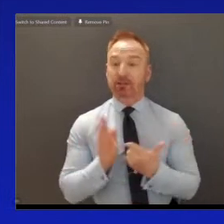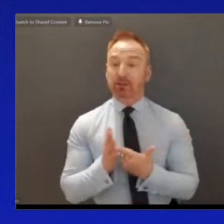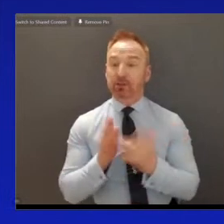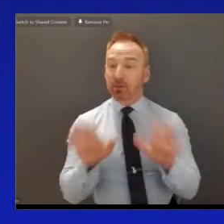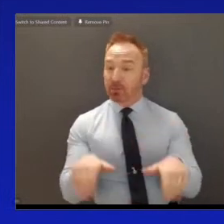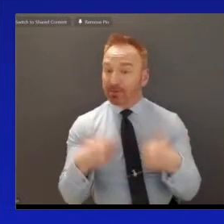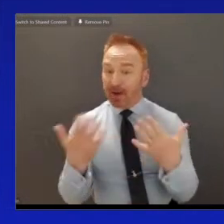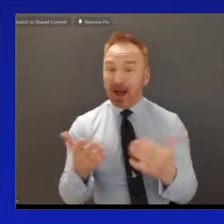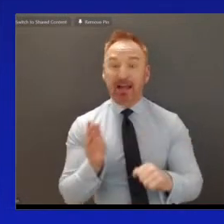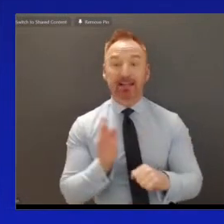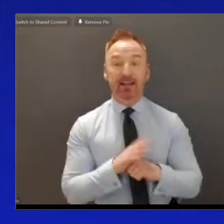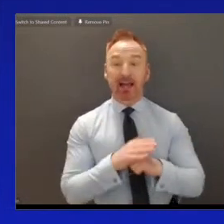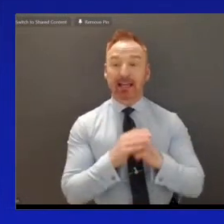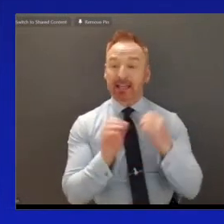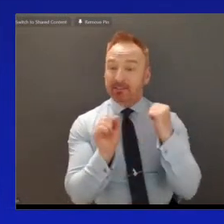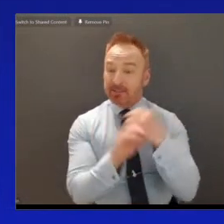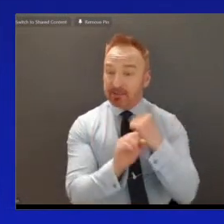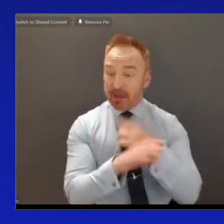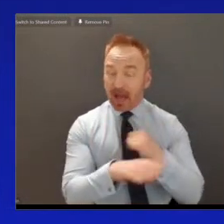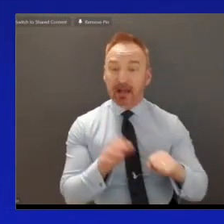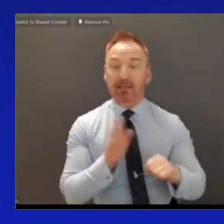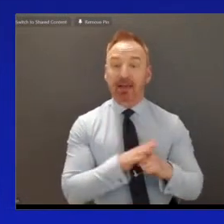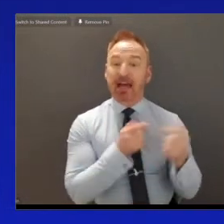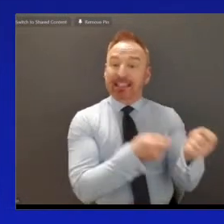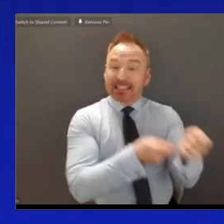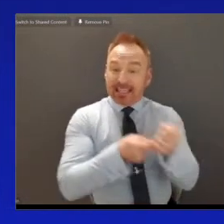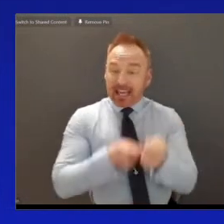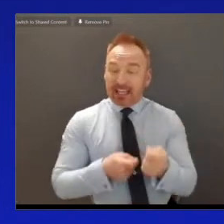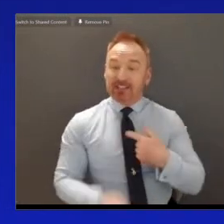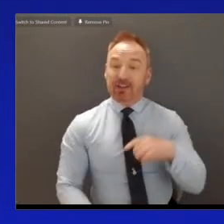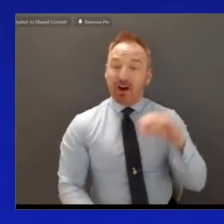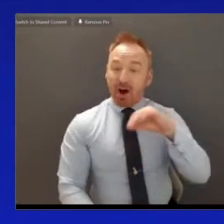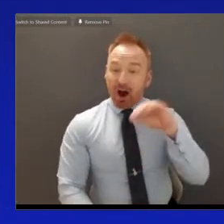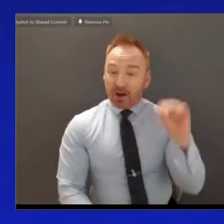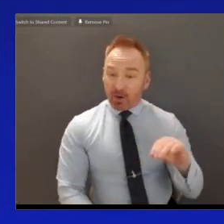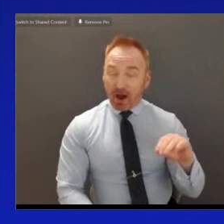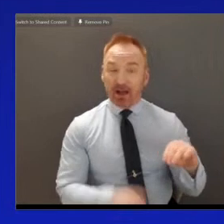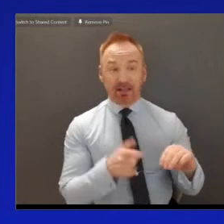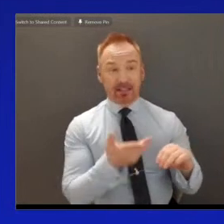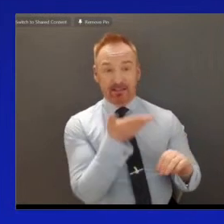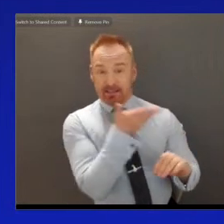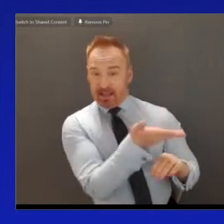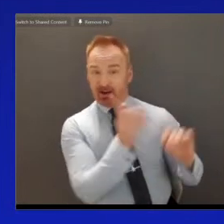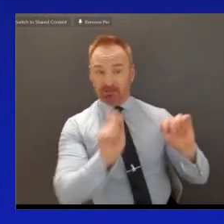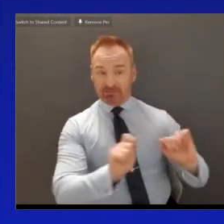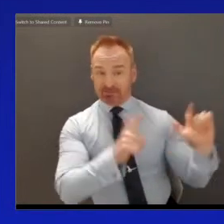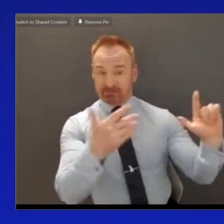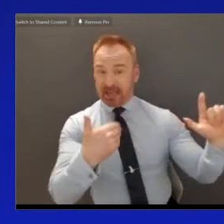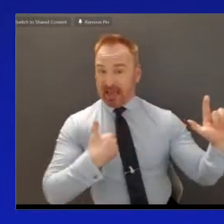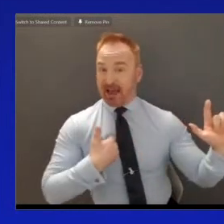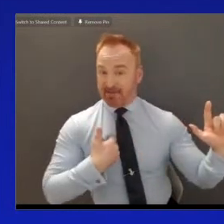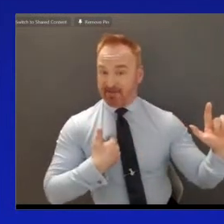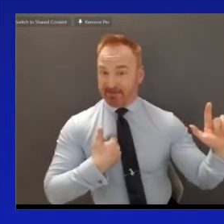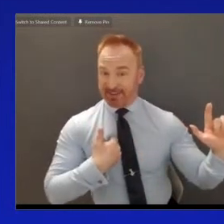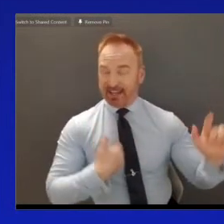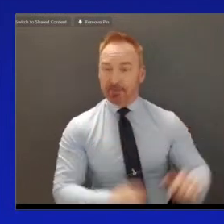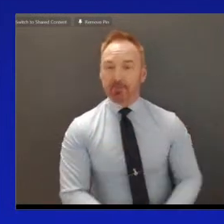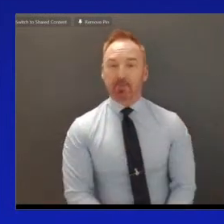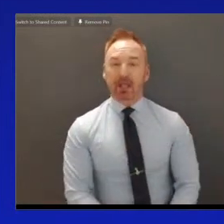Ottawa platform is there. It's mentioned on the slide. It's available